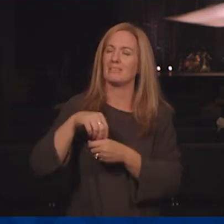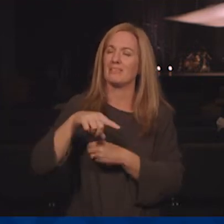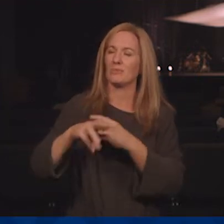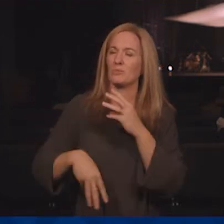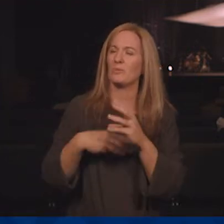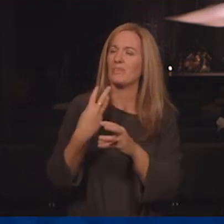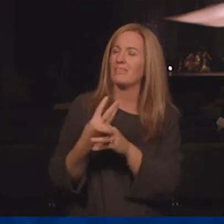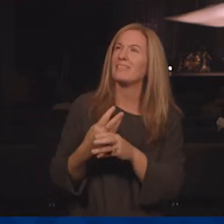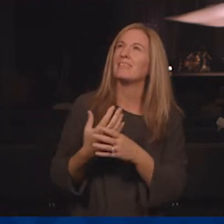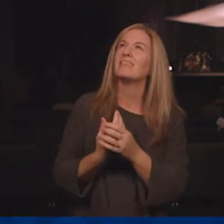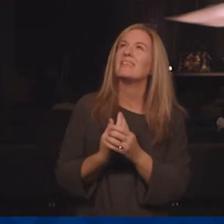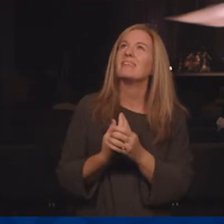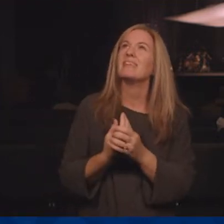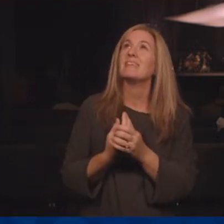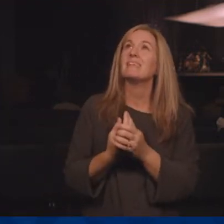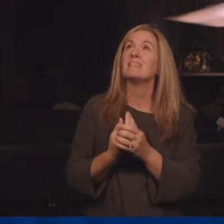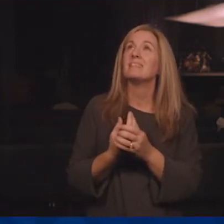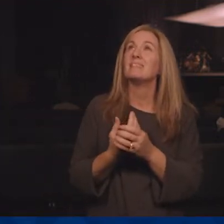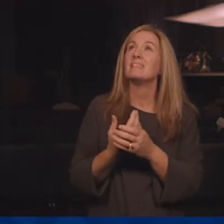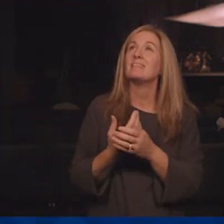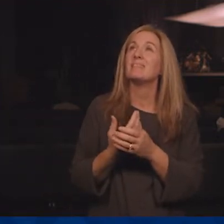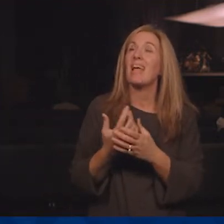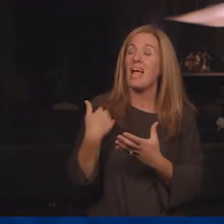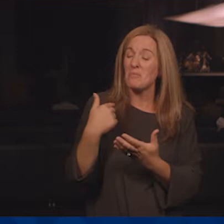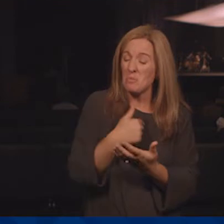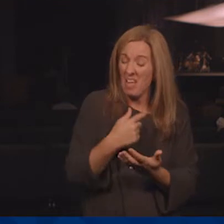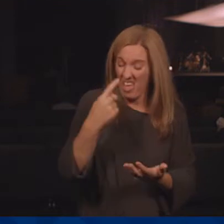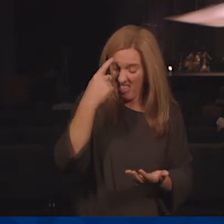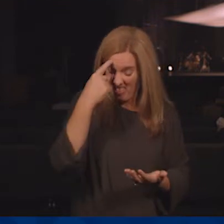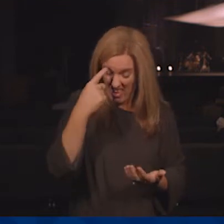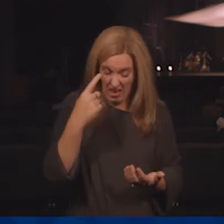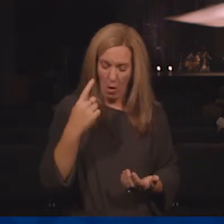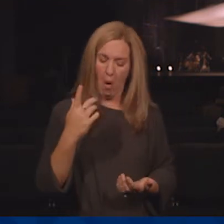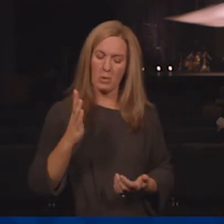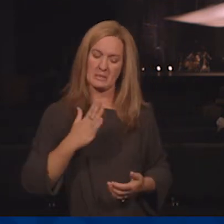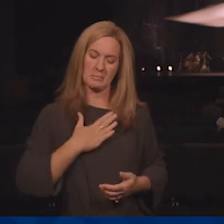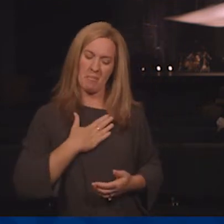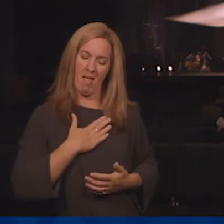repent of all the ways that we think it's just because we're actually kind of smart ourselves.